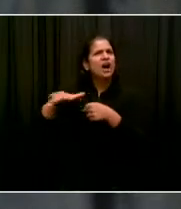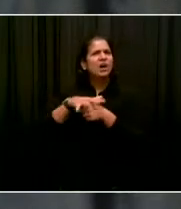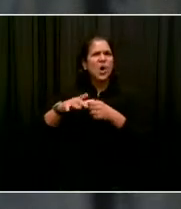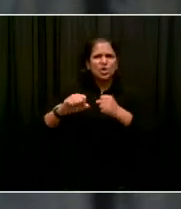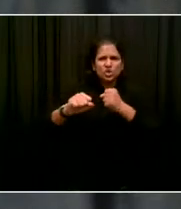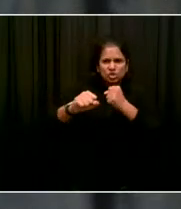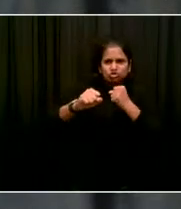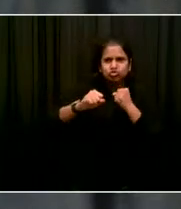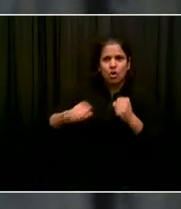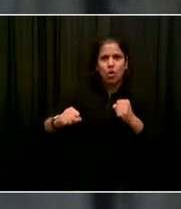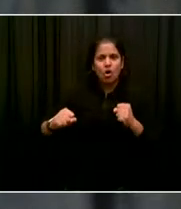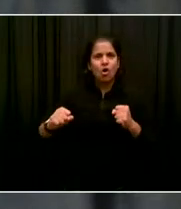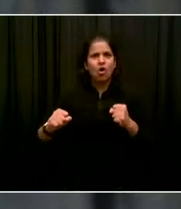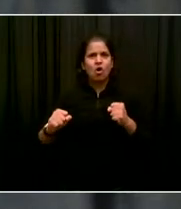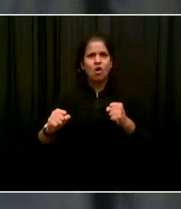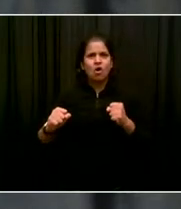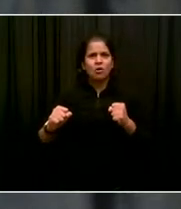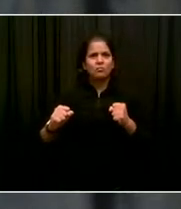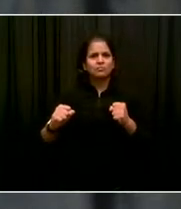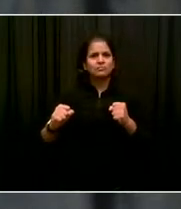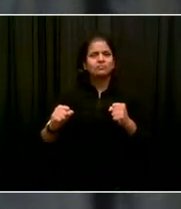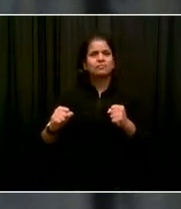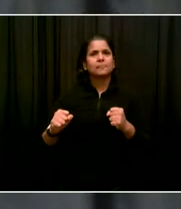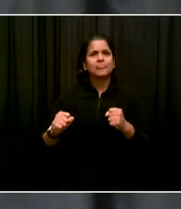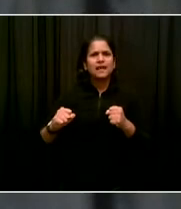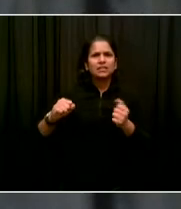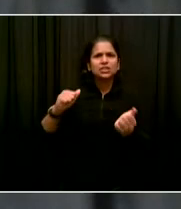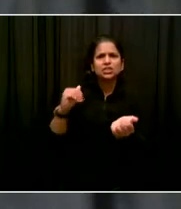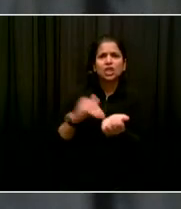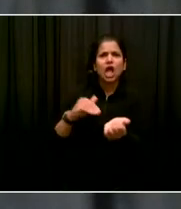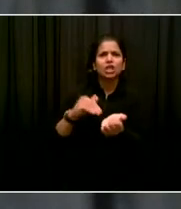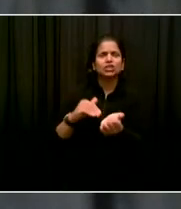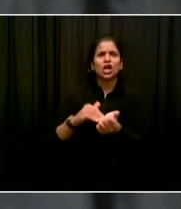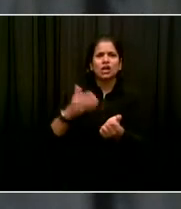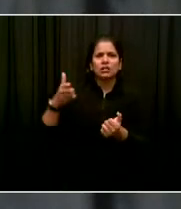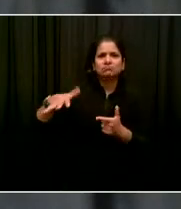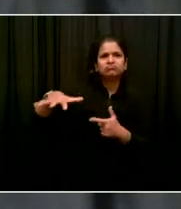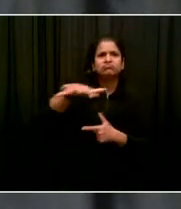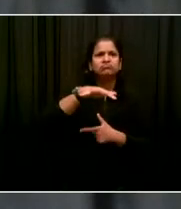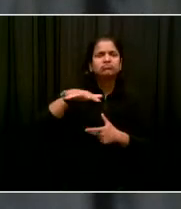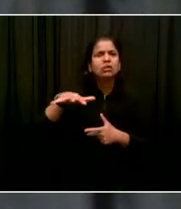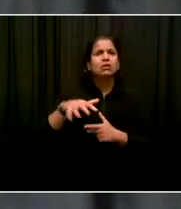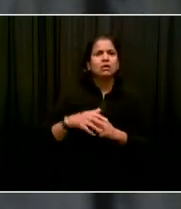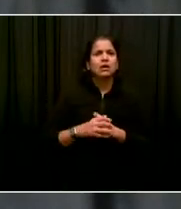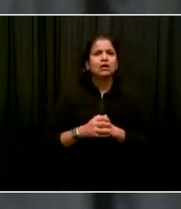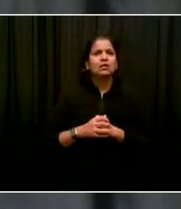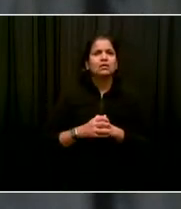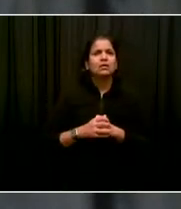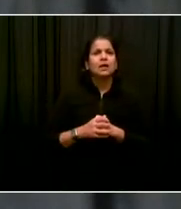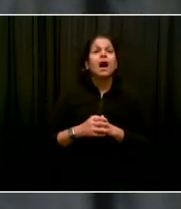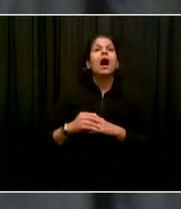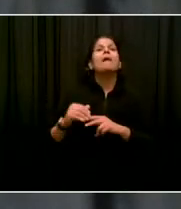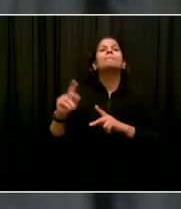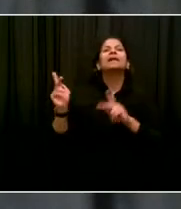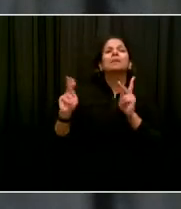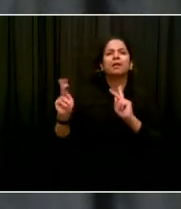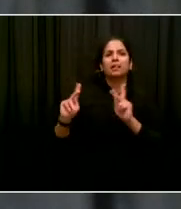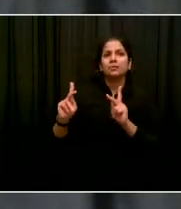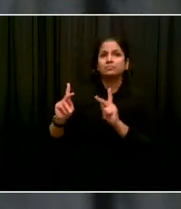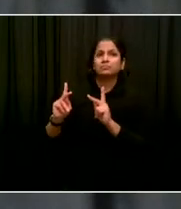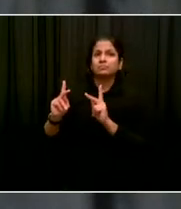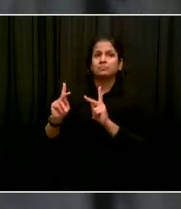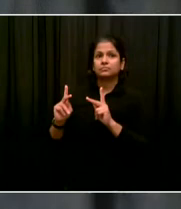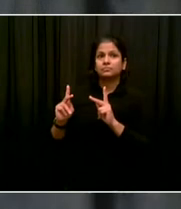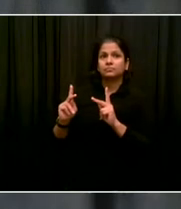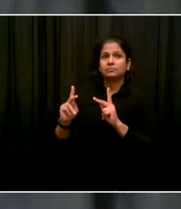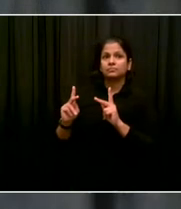right there. Yeah. People bought homes so they could work on the docks. So you come by it natural. Well, I mean, if you